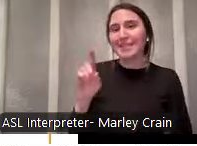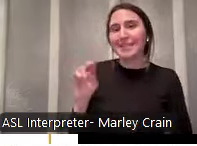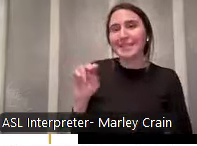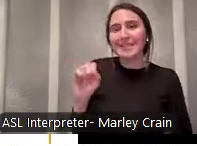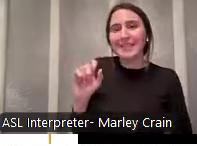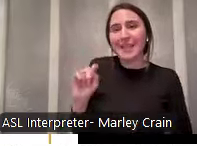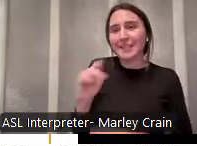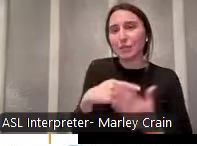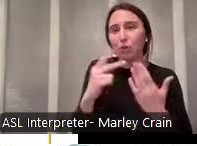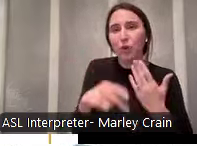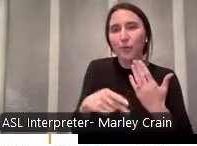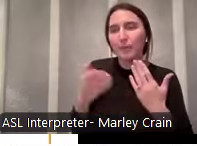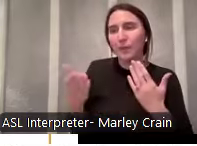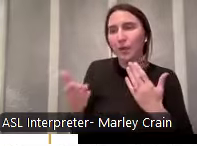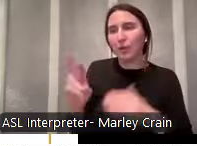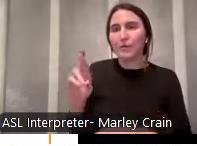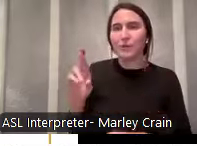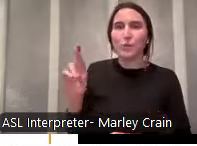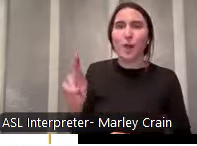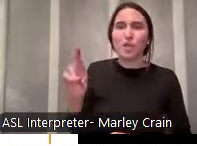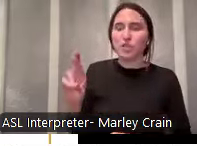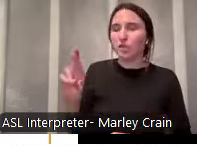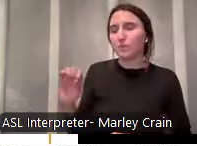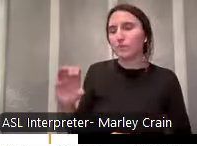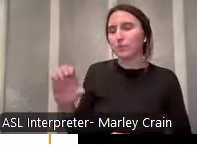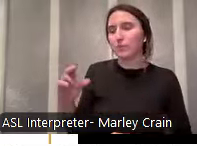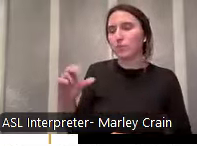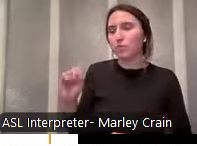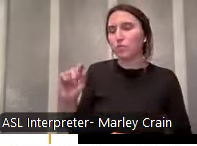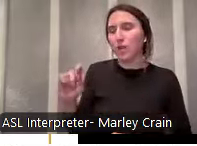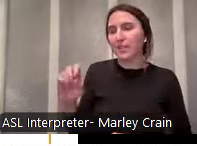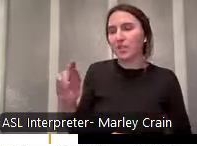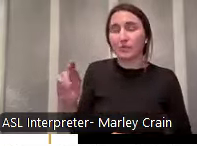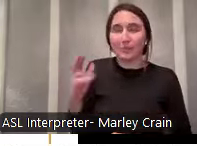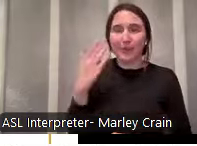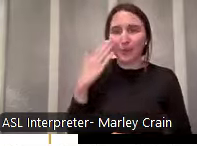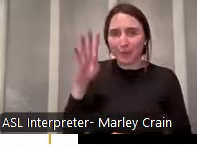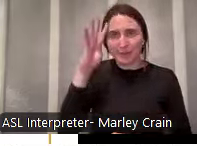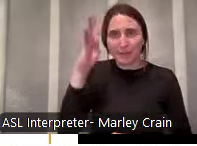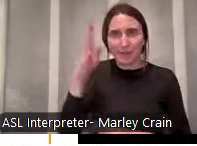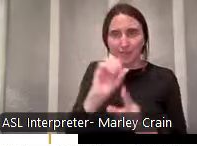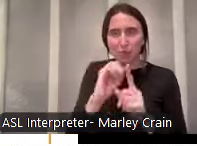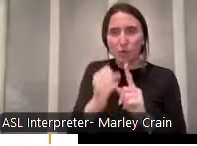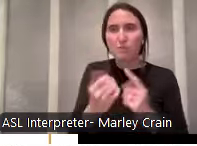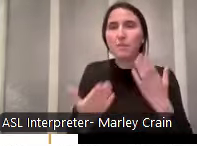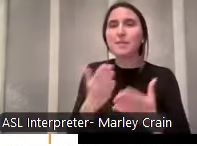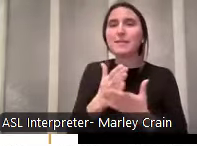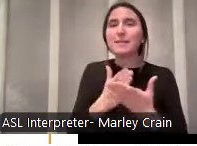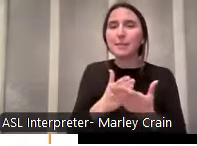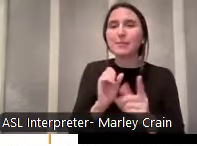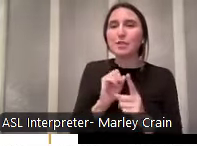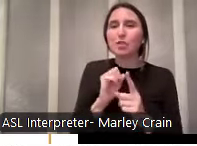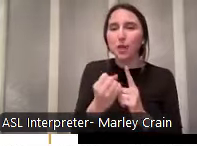I'm just making up Rochester. I have no idea what they do there. But I can think there could be some circumstances in which there's not